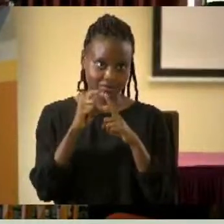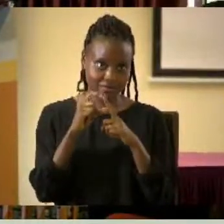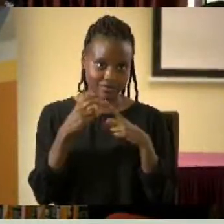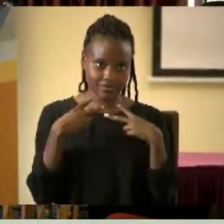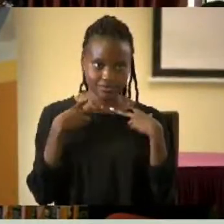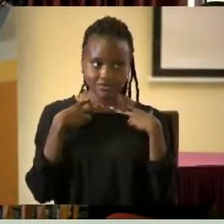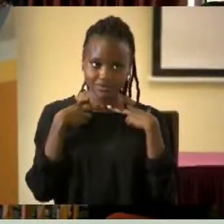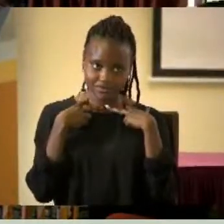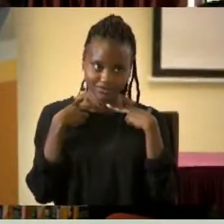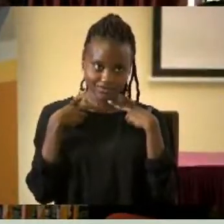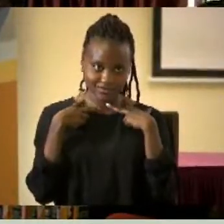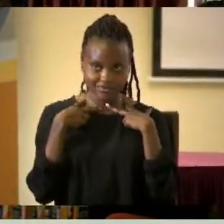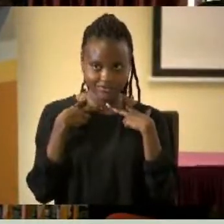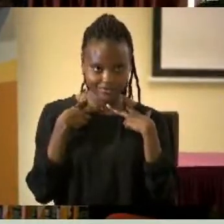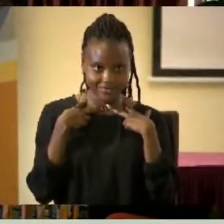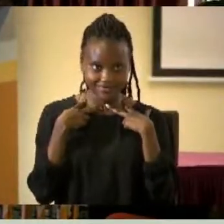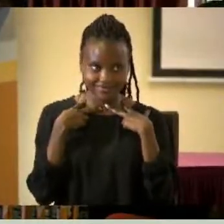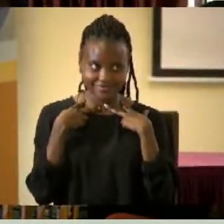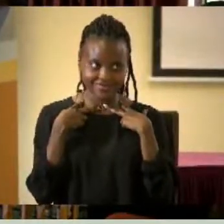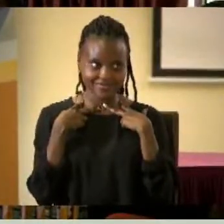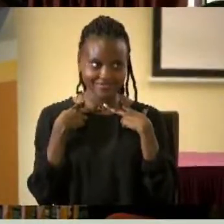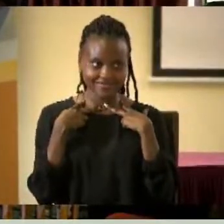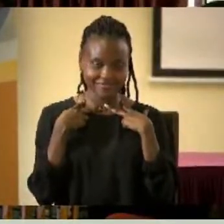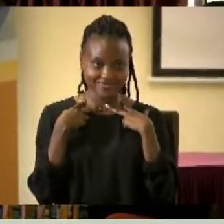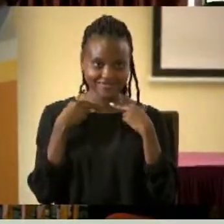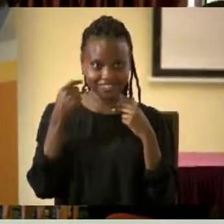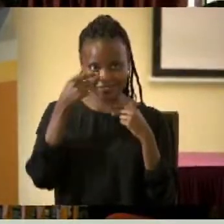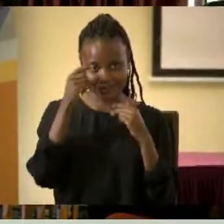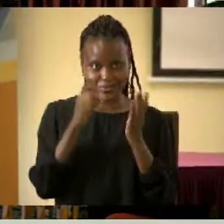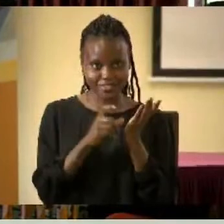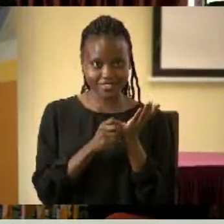Yeah, guys have already forgotten because it was Kiswahili. Were it